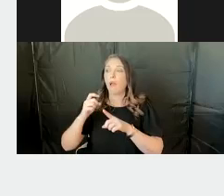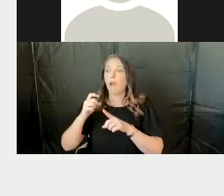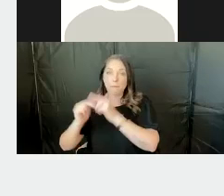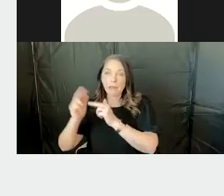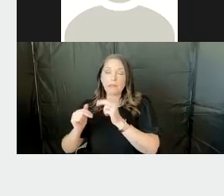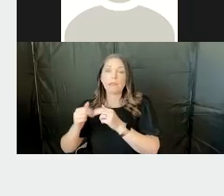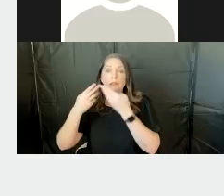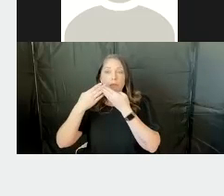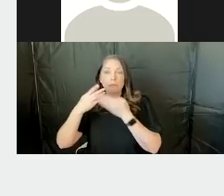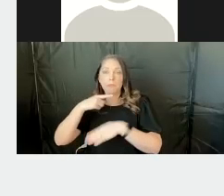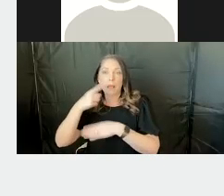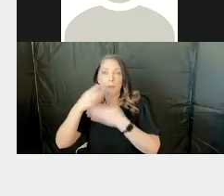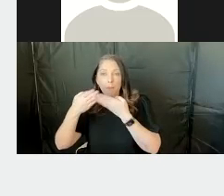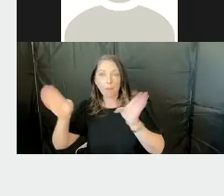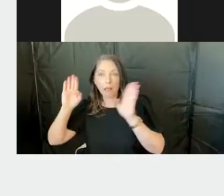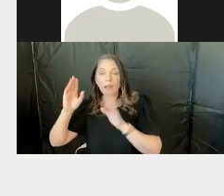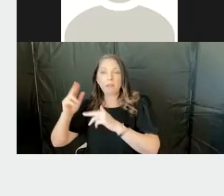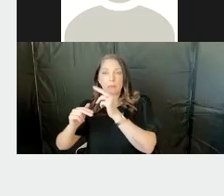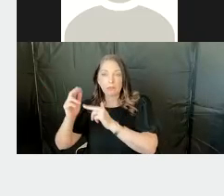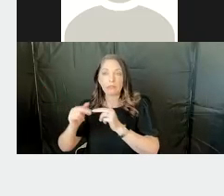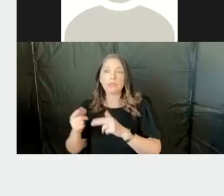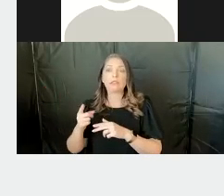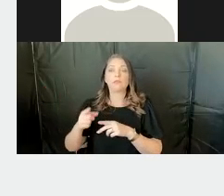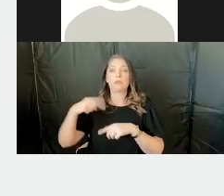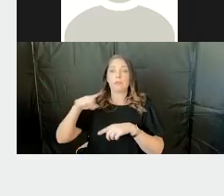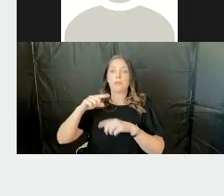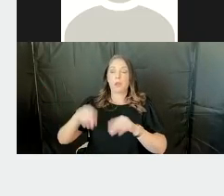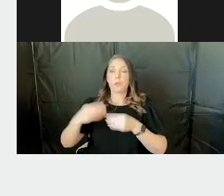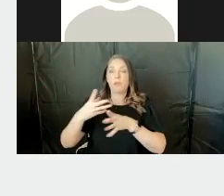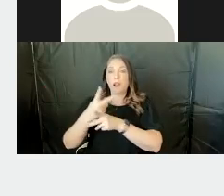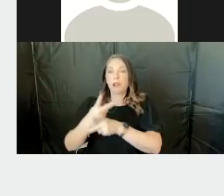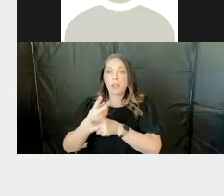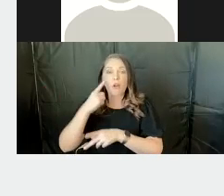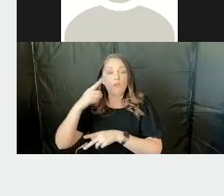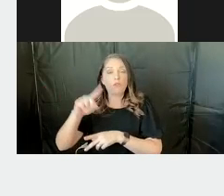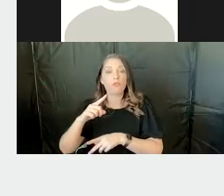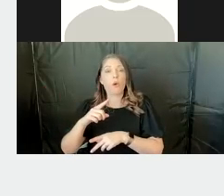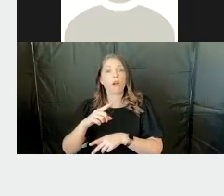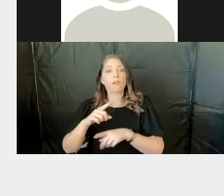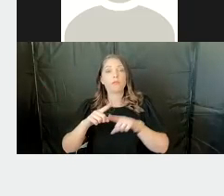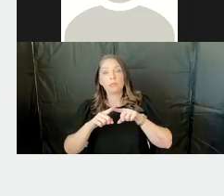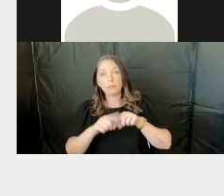and dependent adults as part of their duties, including support and maintenance staff.